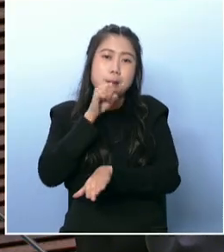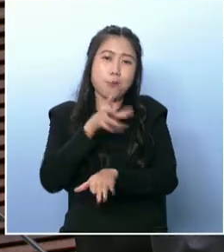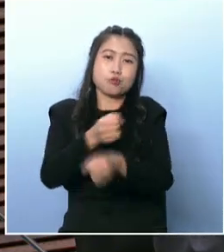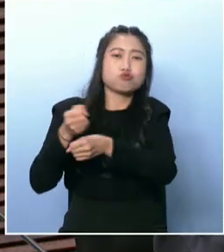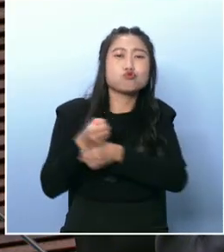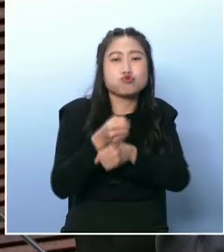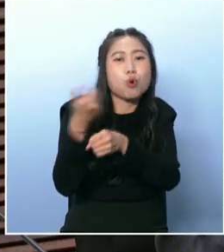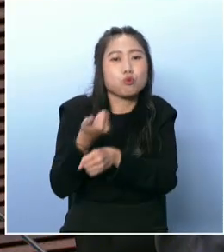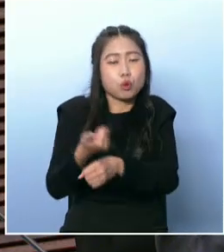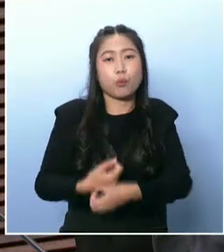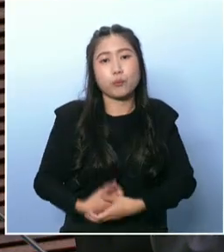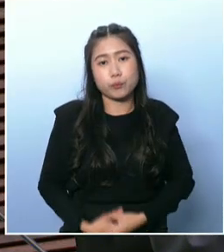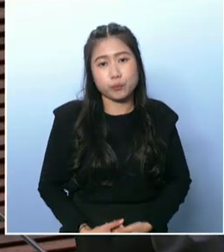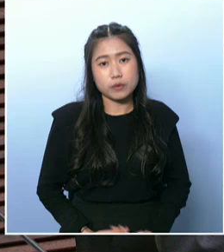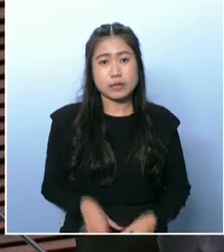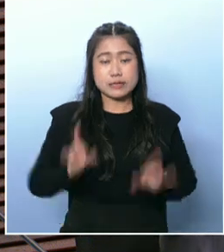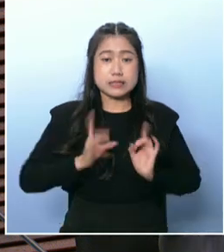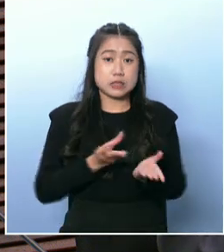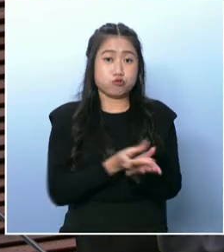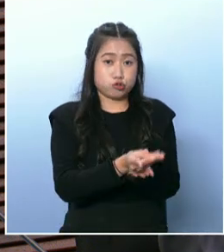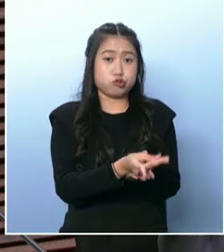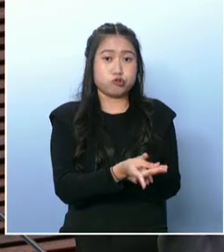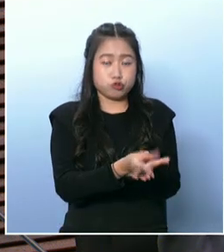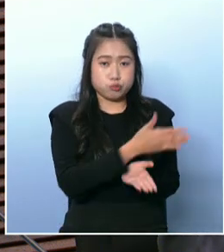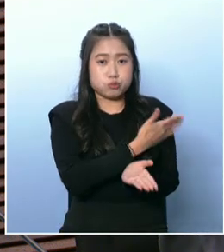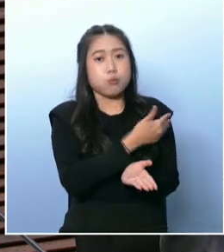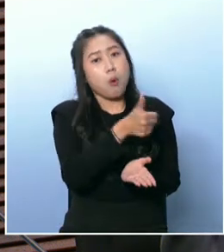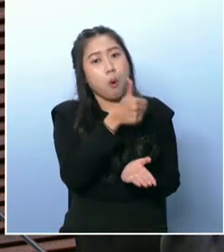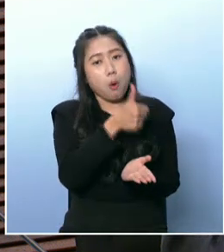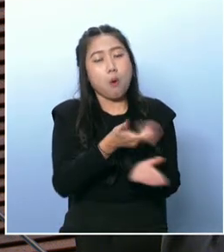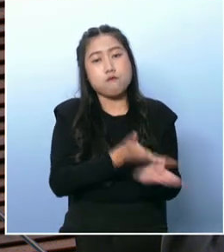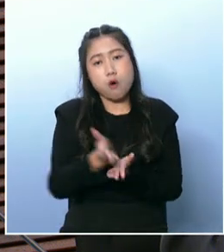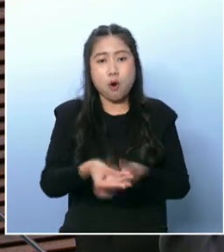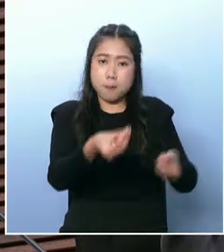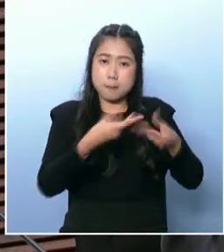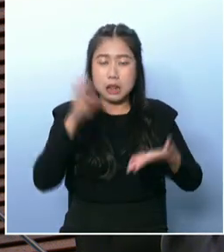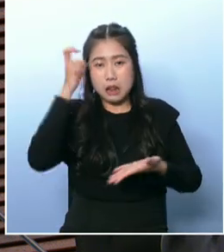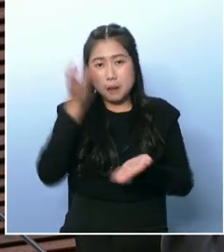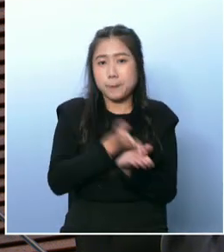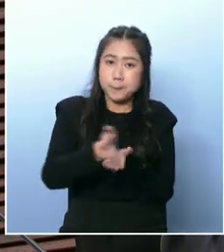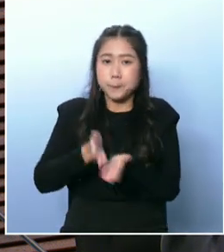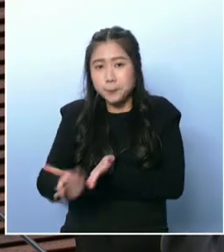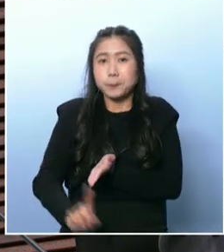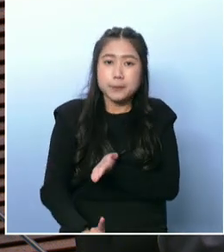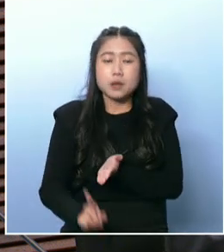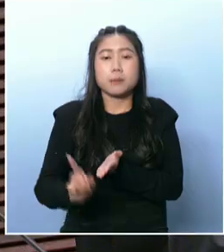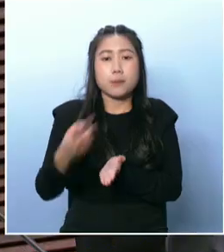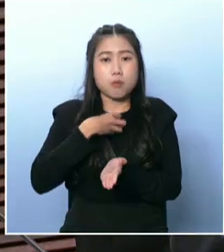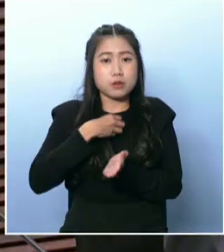privacy first. For the Privacy Commissioner, she has been very